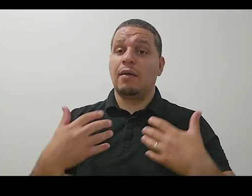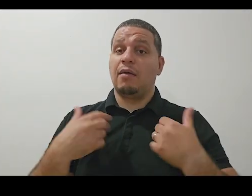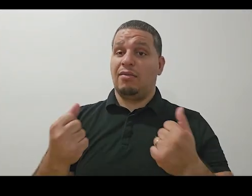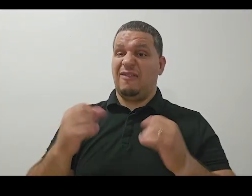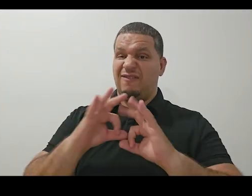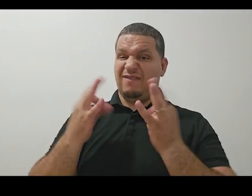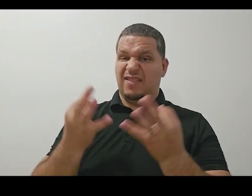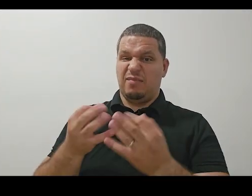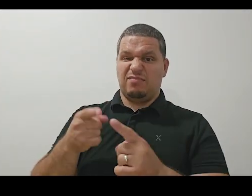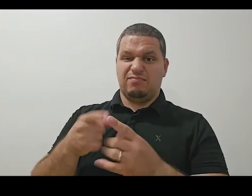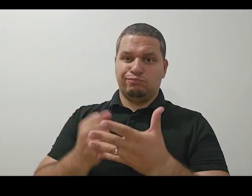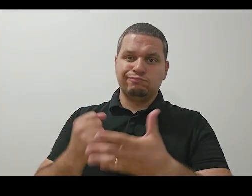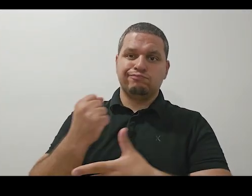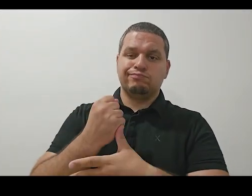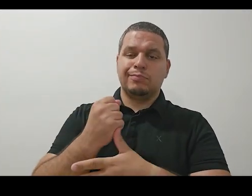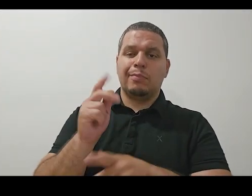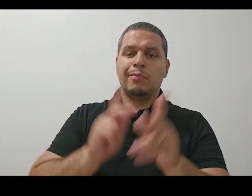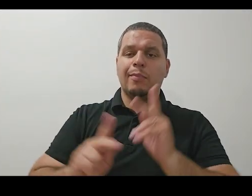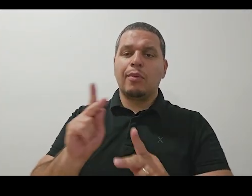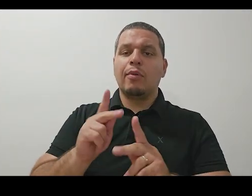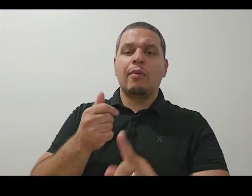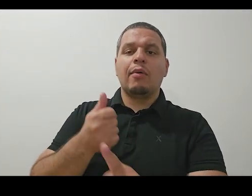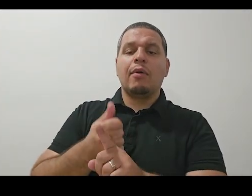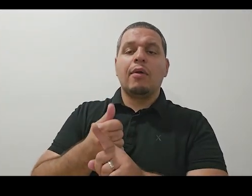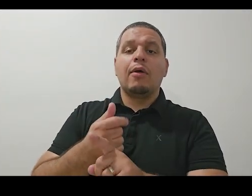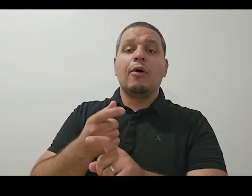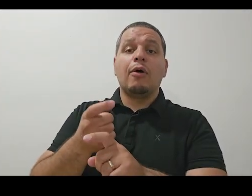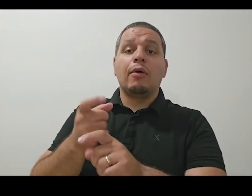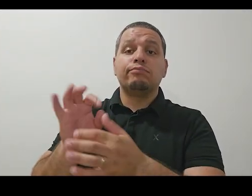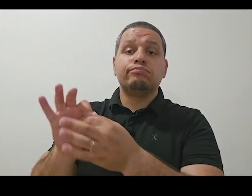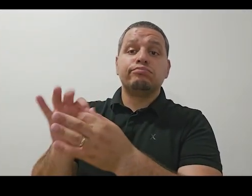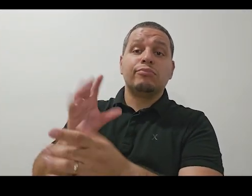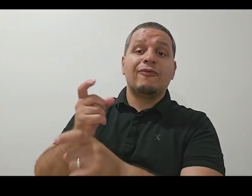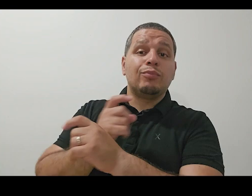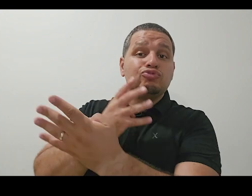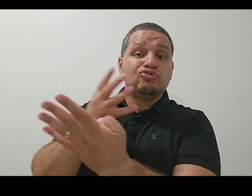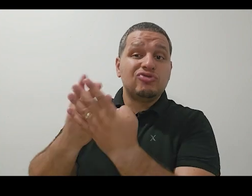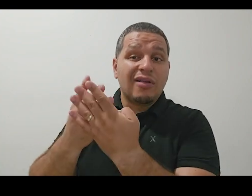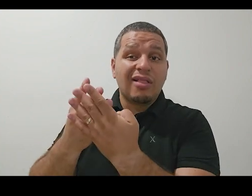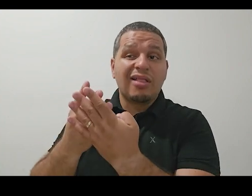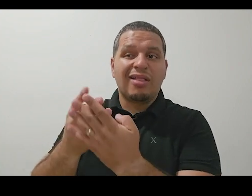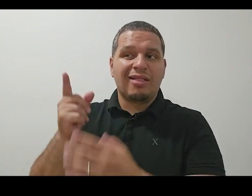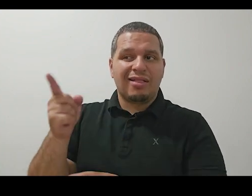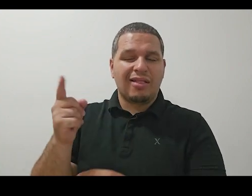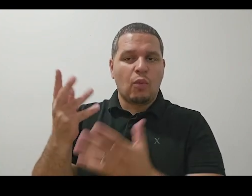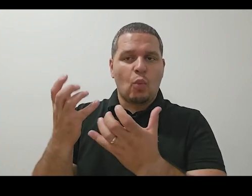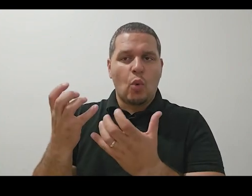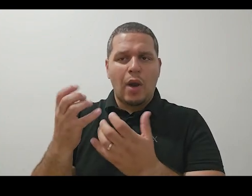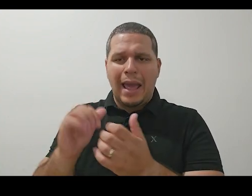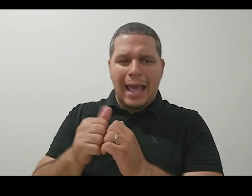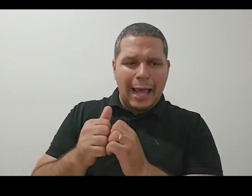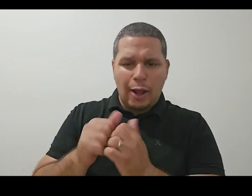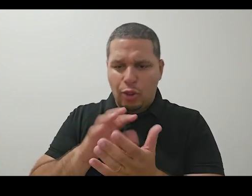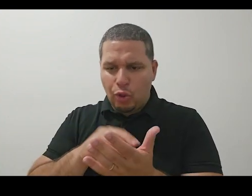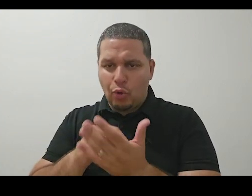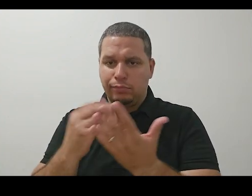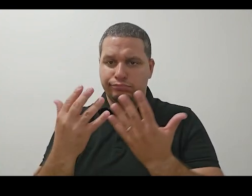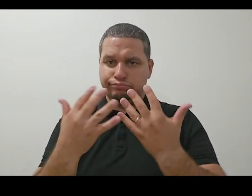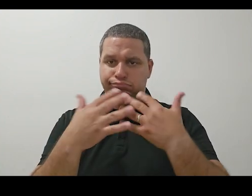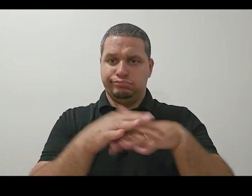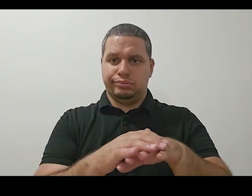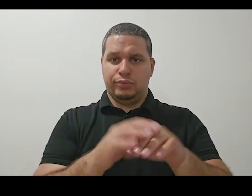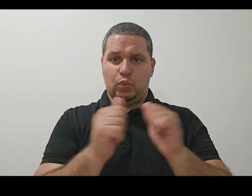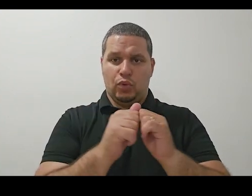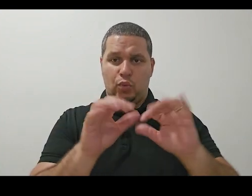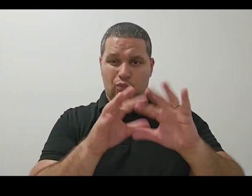with individuals that were being released from being incarcerated and they wanted to reintegrate one way or another with their